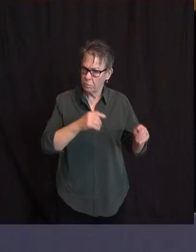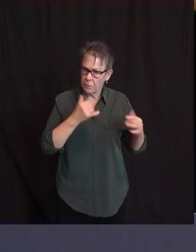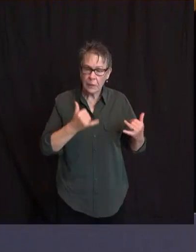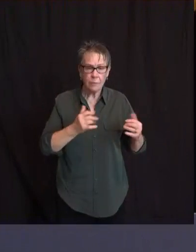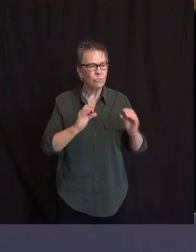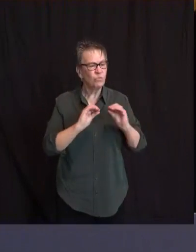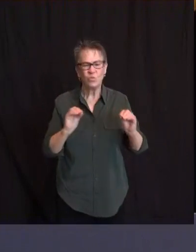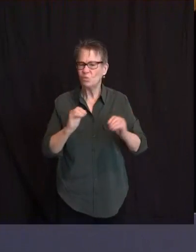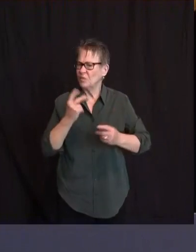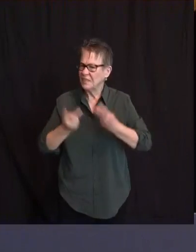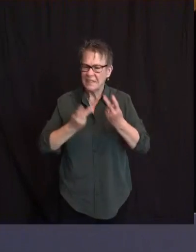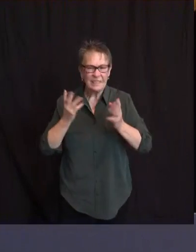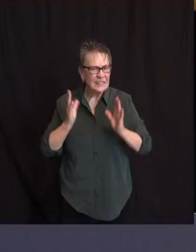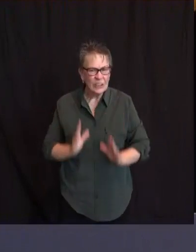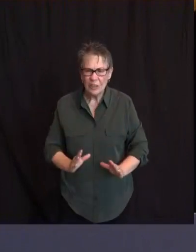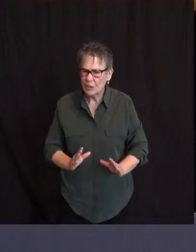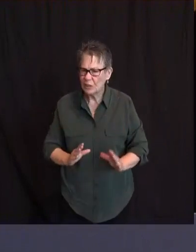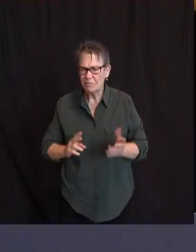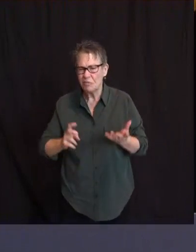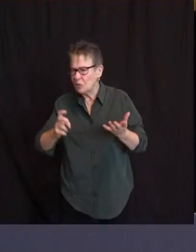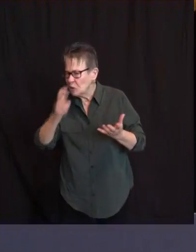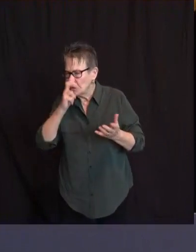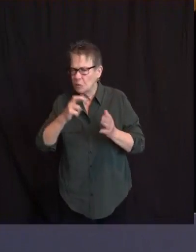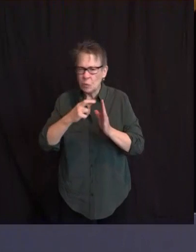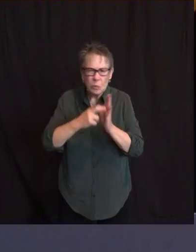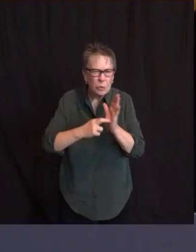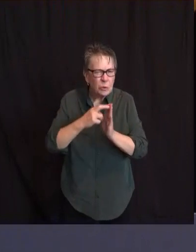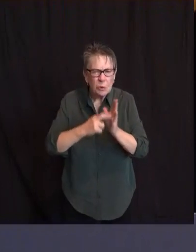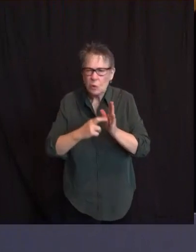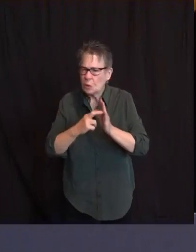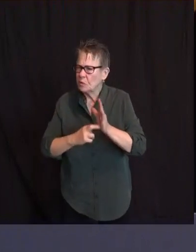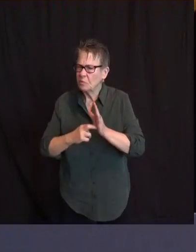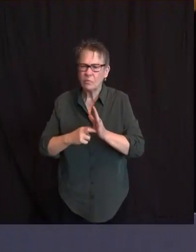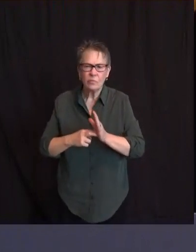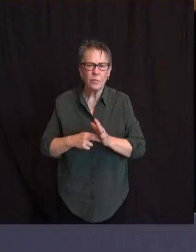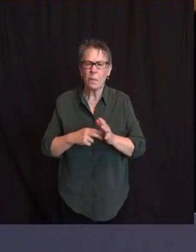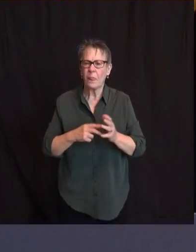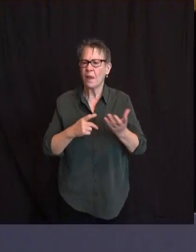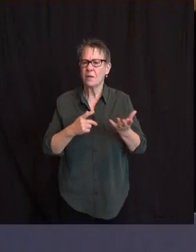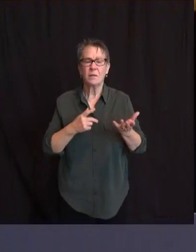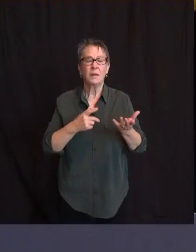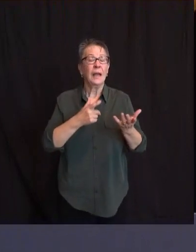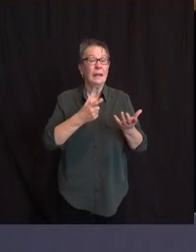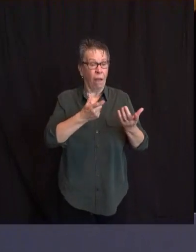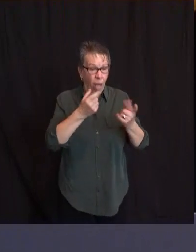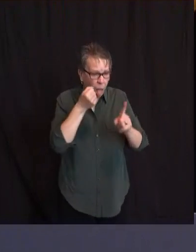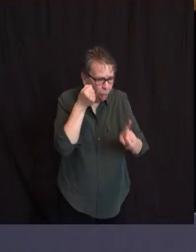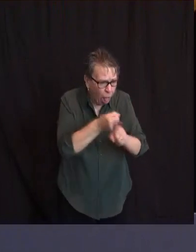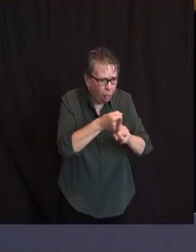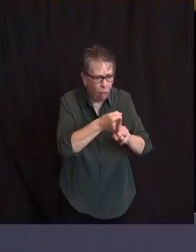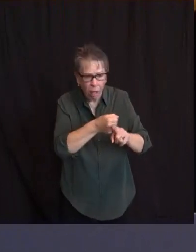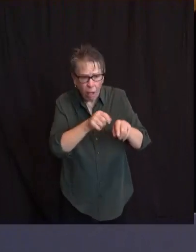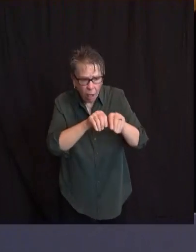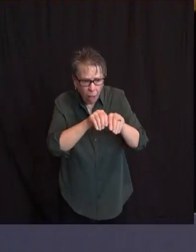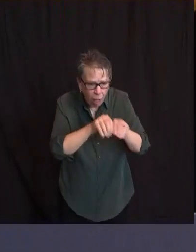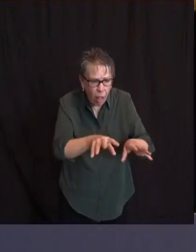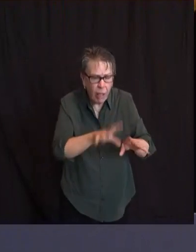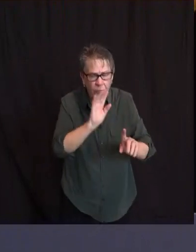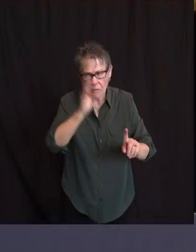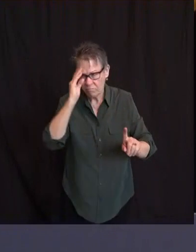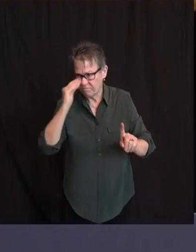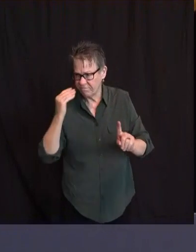report outbreaks. So going forward, our plan right now is surveying all long-term facilities in their